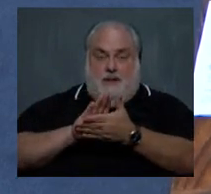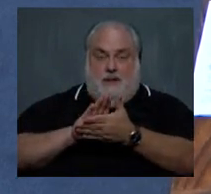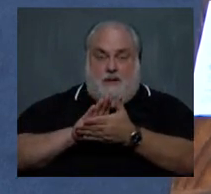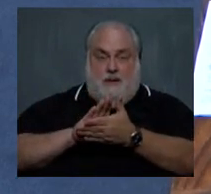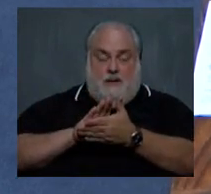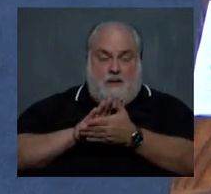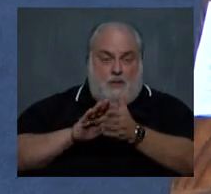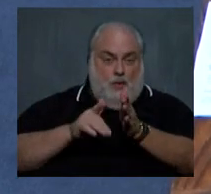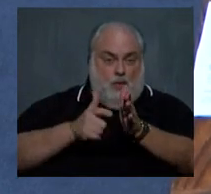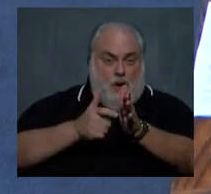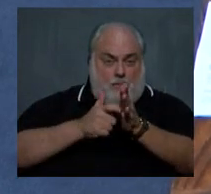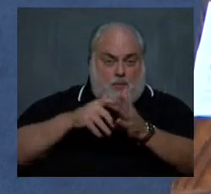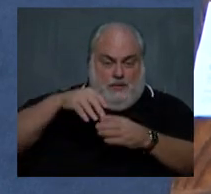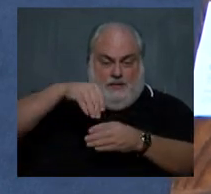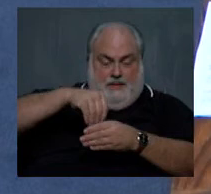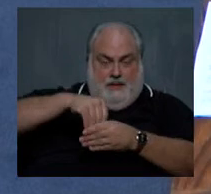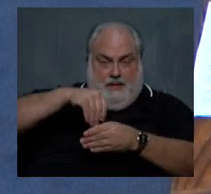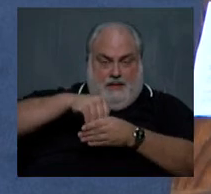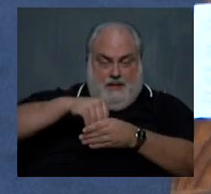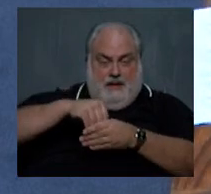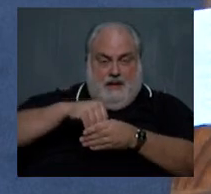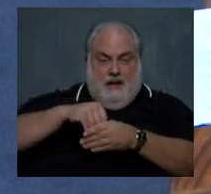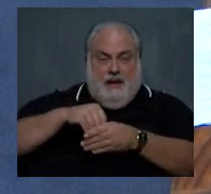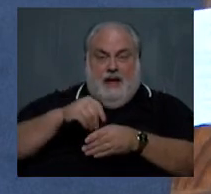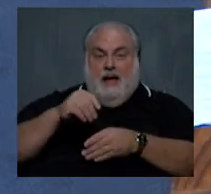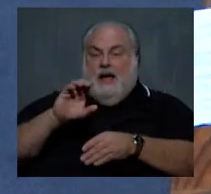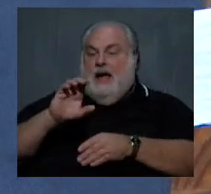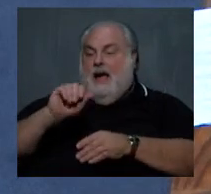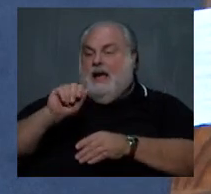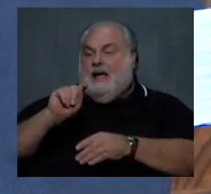those requirements in there that they want to say that